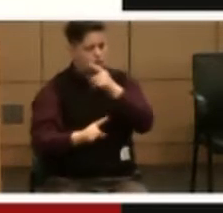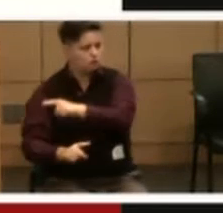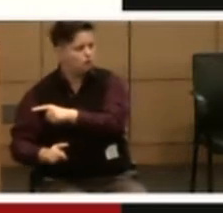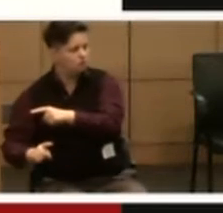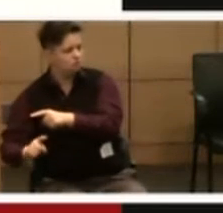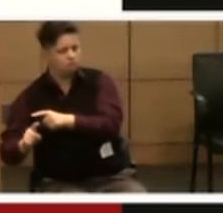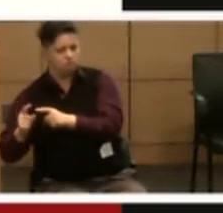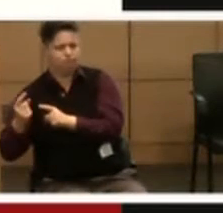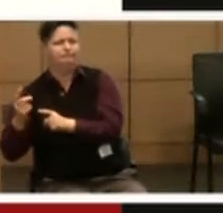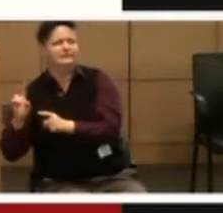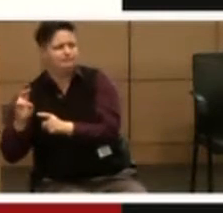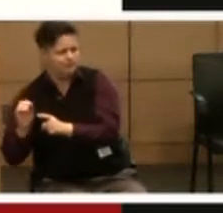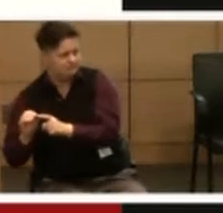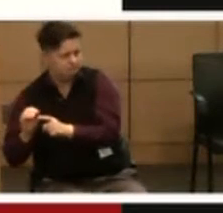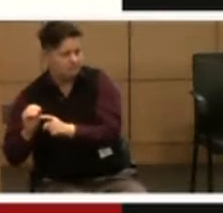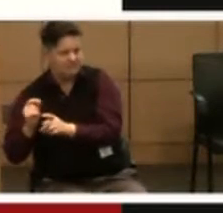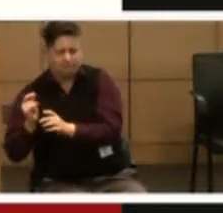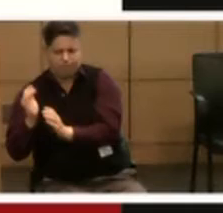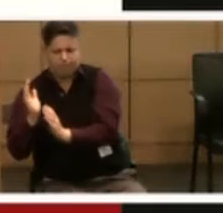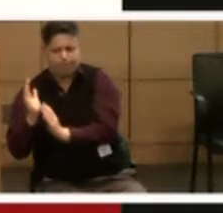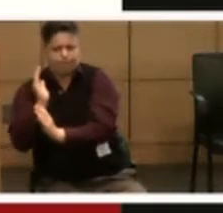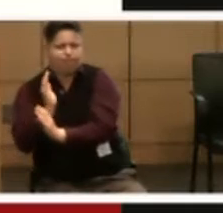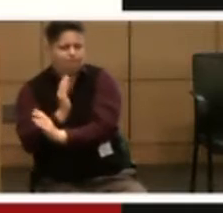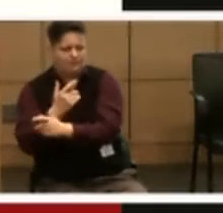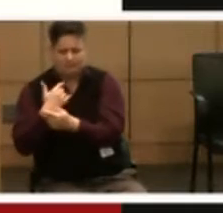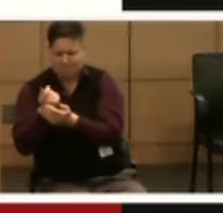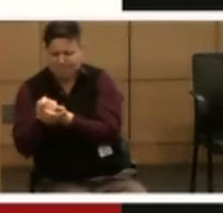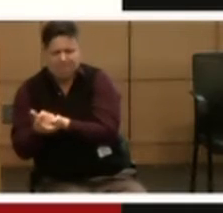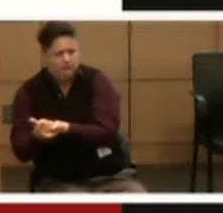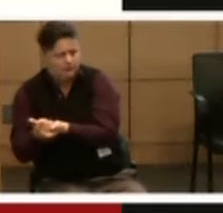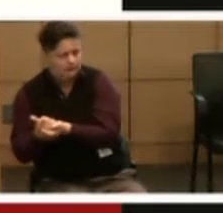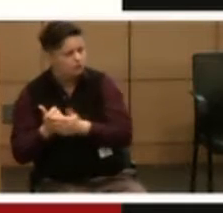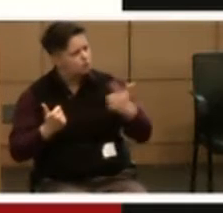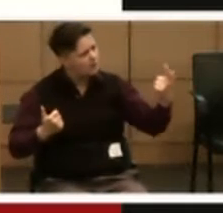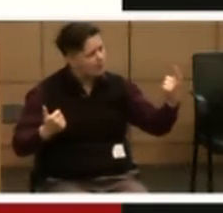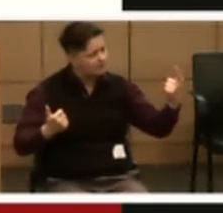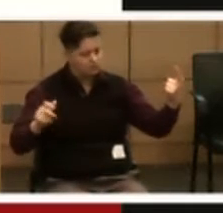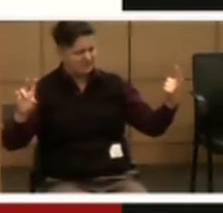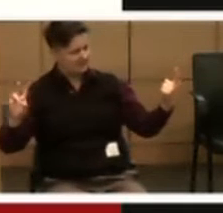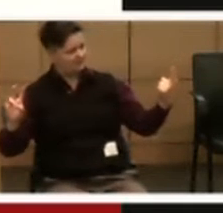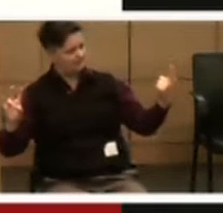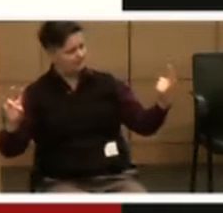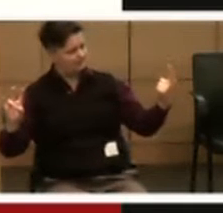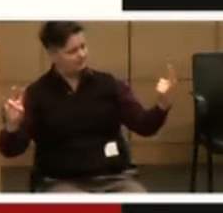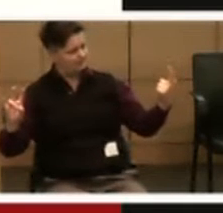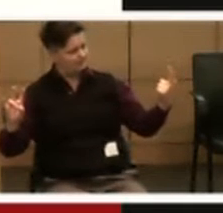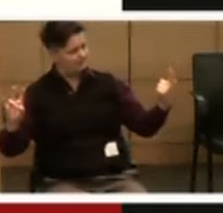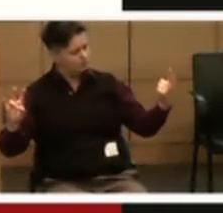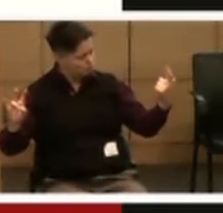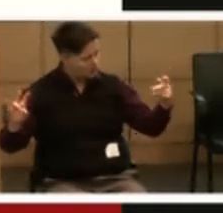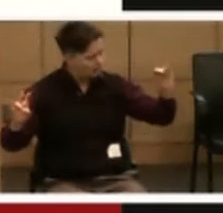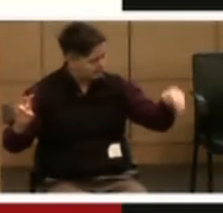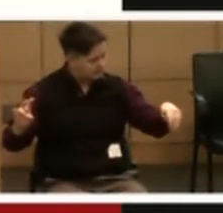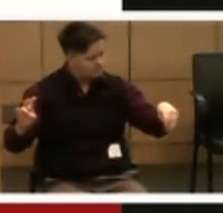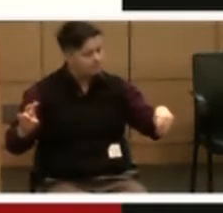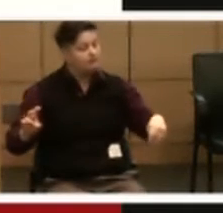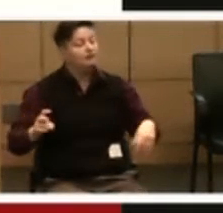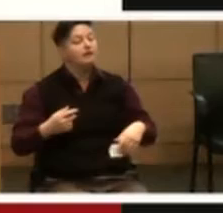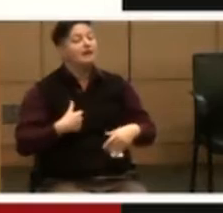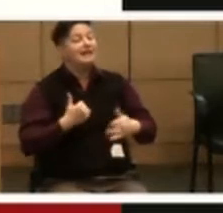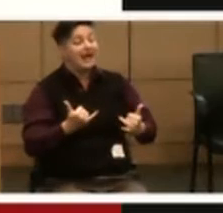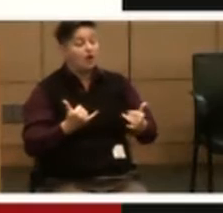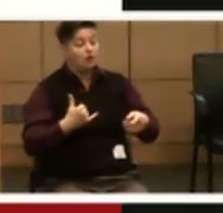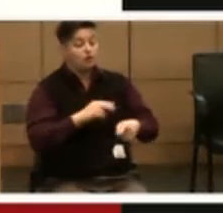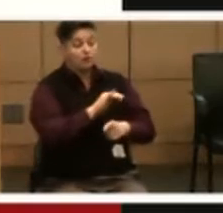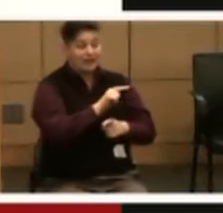Similarly, for preverbal vocalizations, 41% were delayed in this group of unilateral hearing loss infants